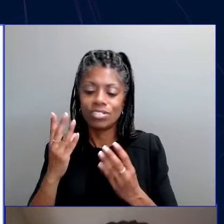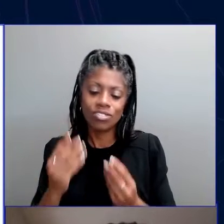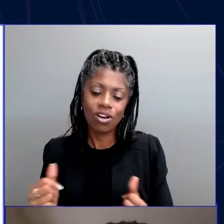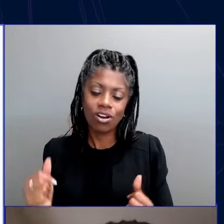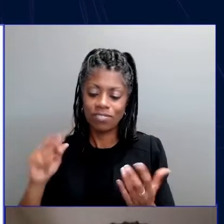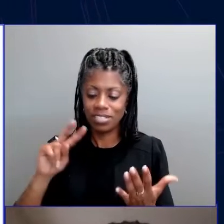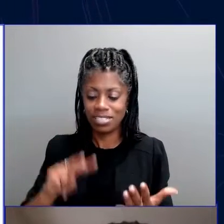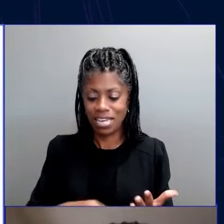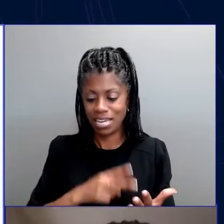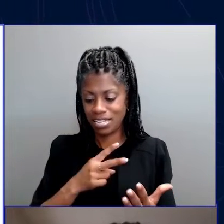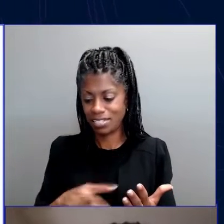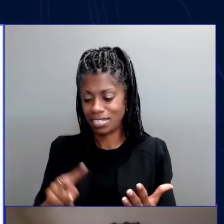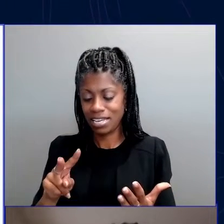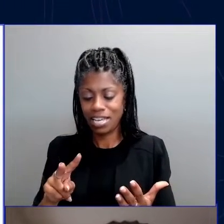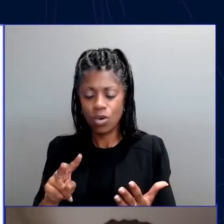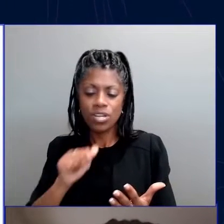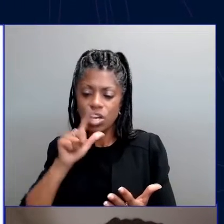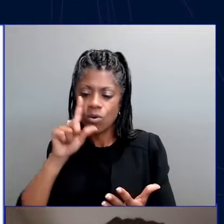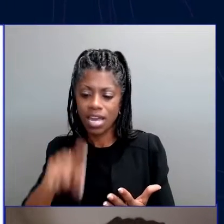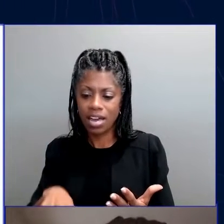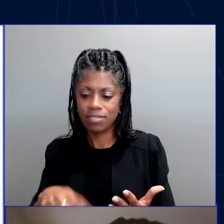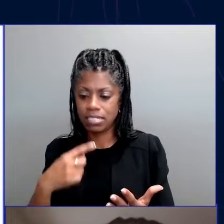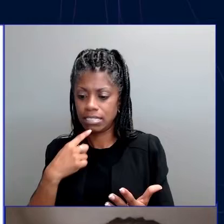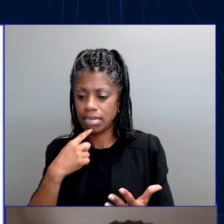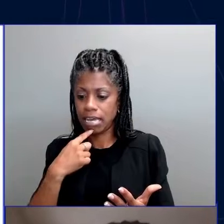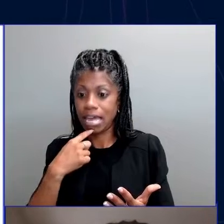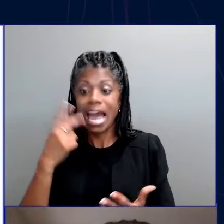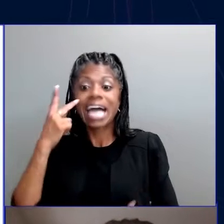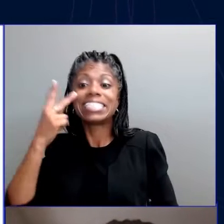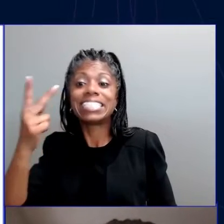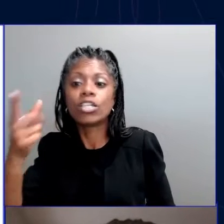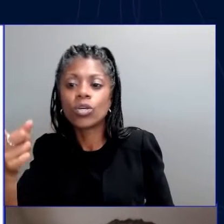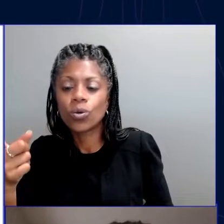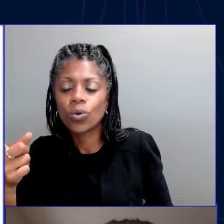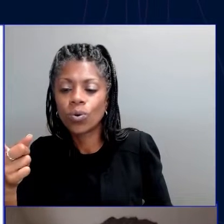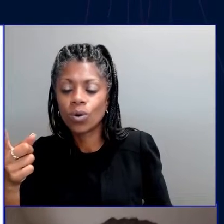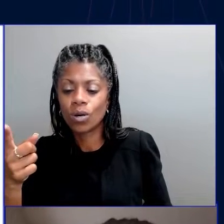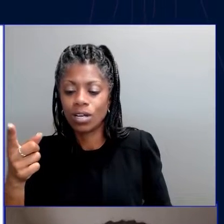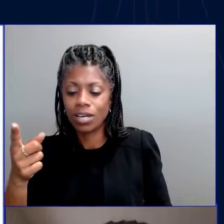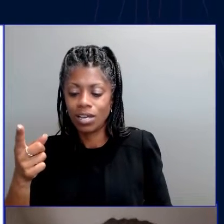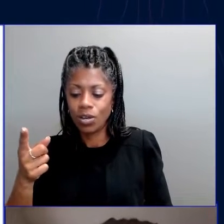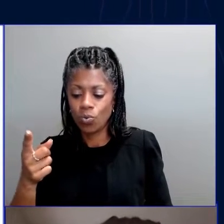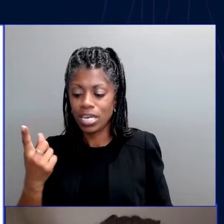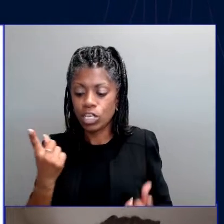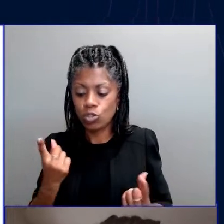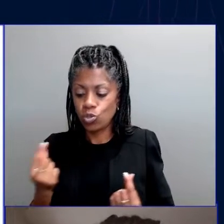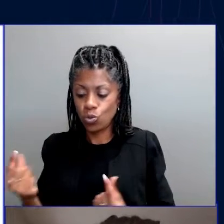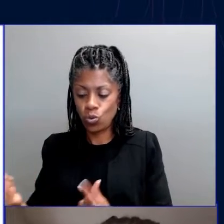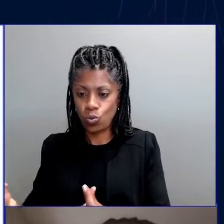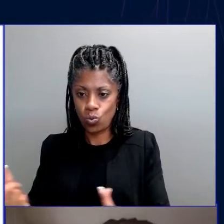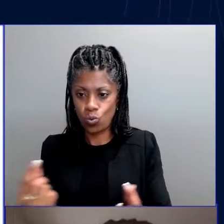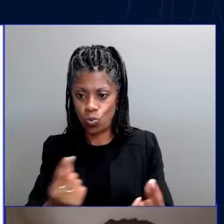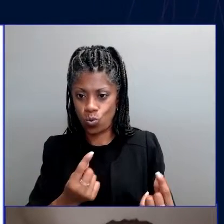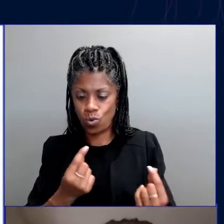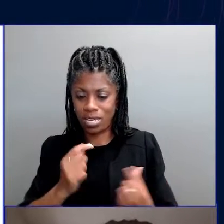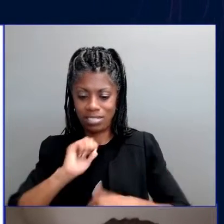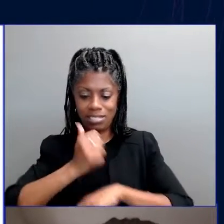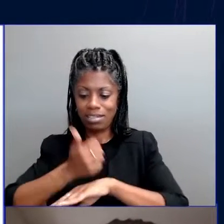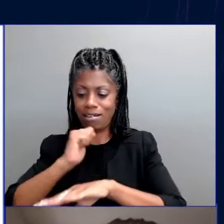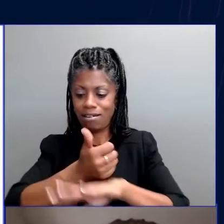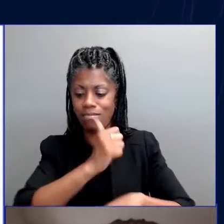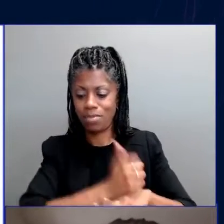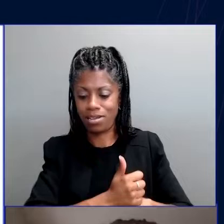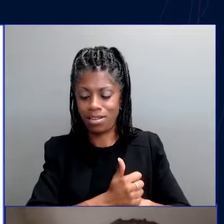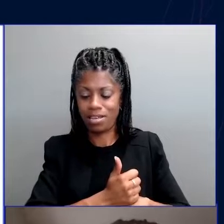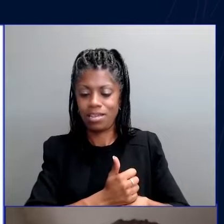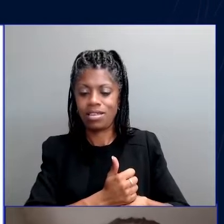a nonverbal way of saying, I see you. I value you enough to make sure you are here. You are able to communicate in